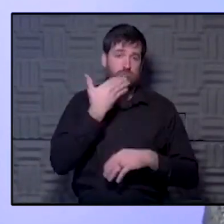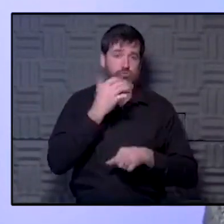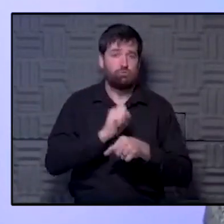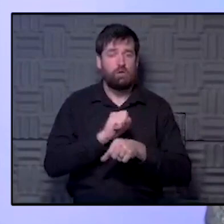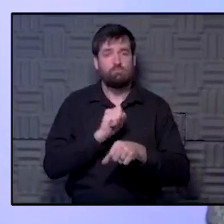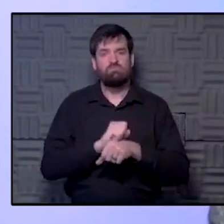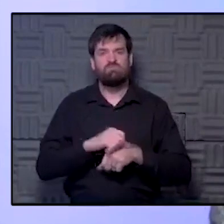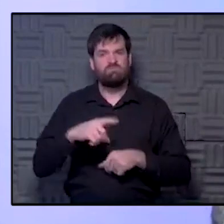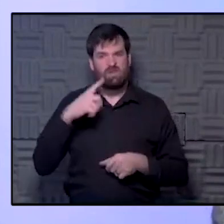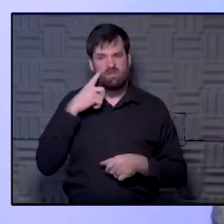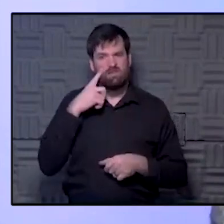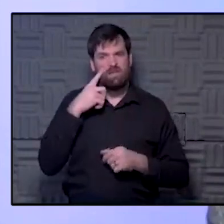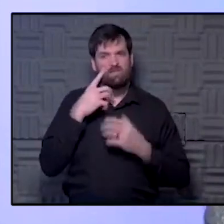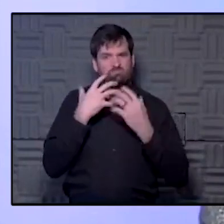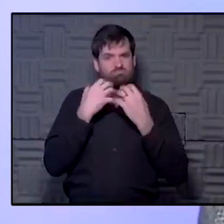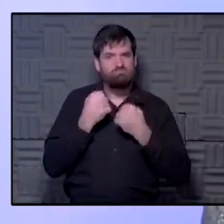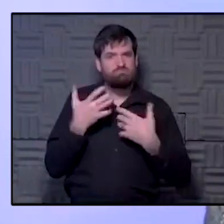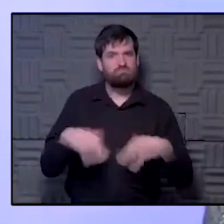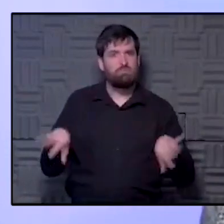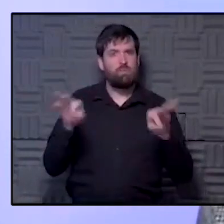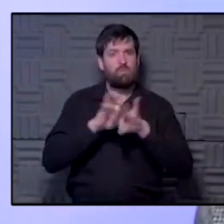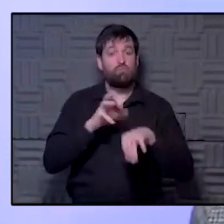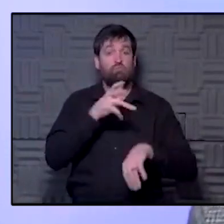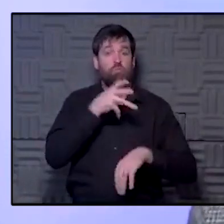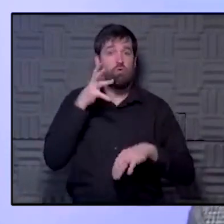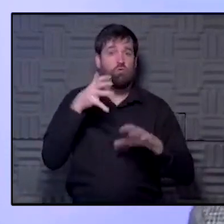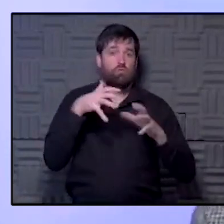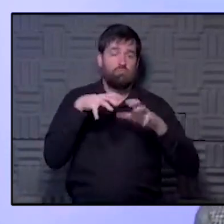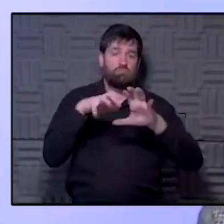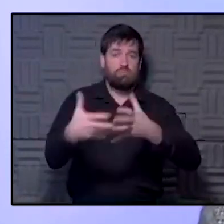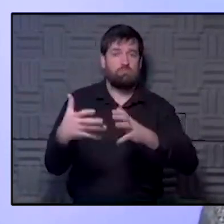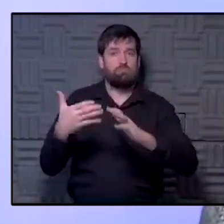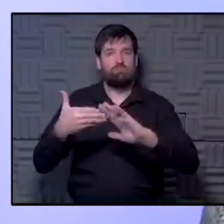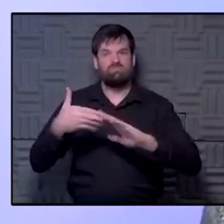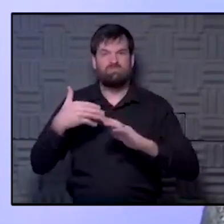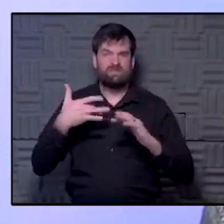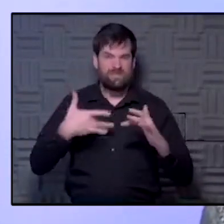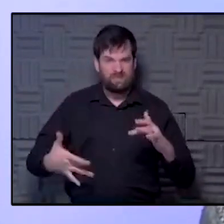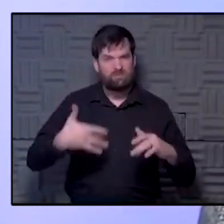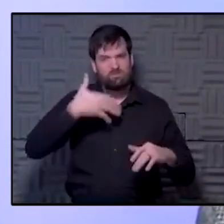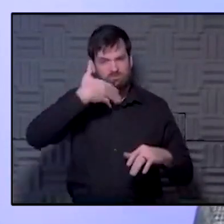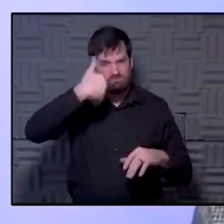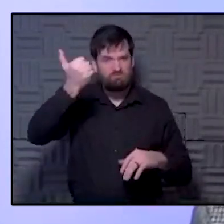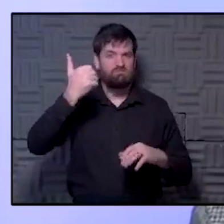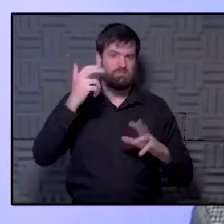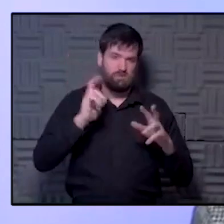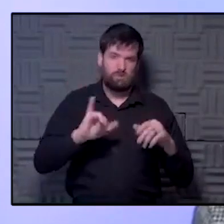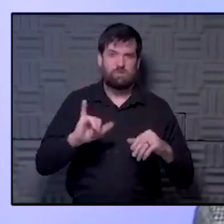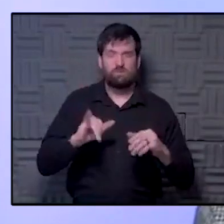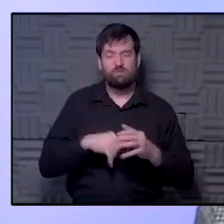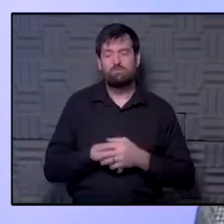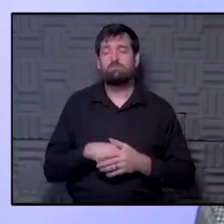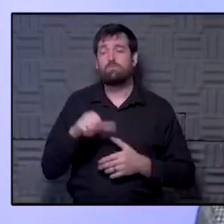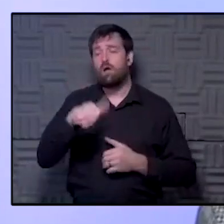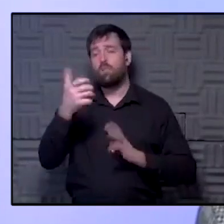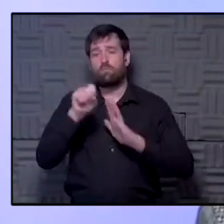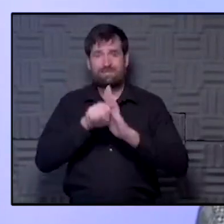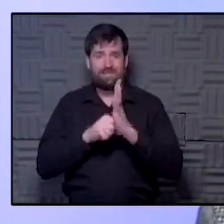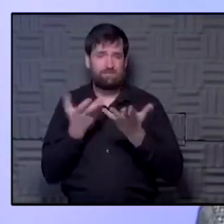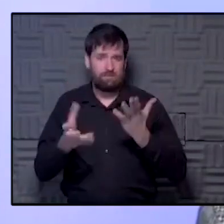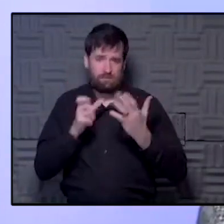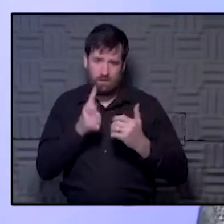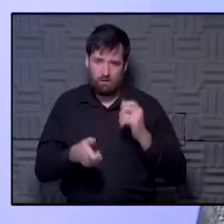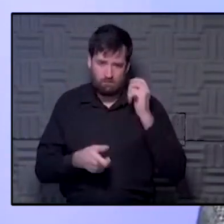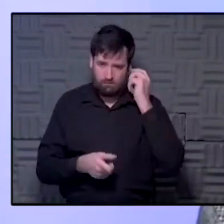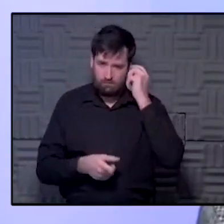which I think is valuable. And those rural populations are very elderly as well. Other states may not have done that. So if